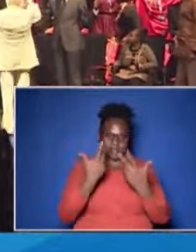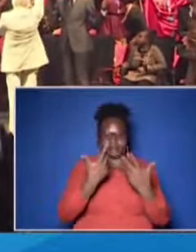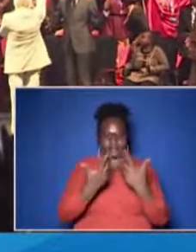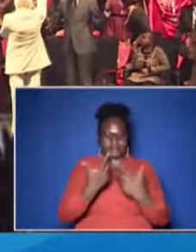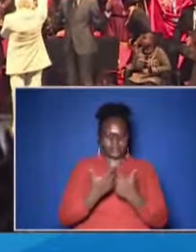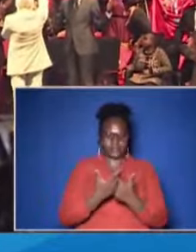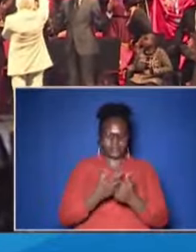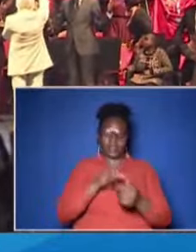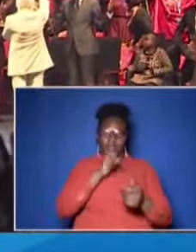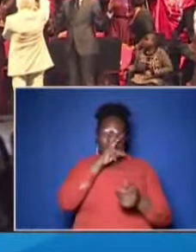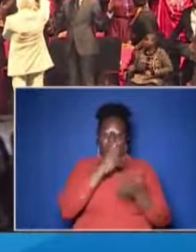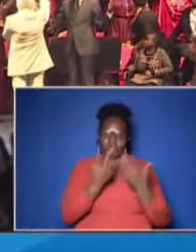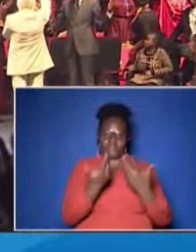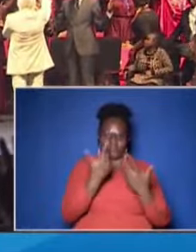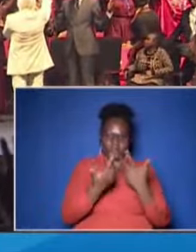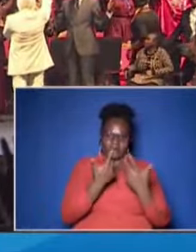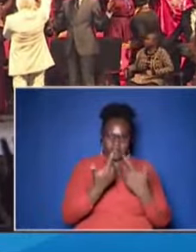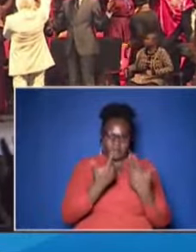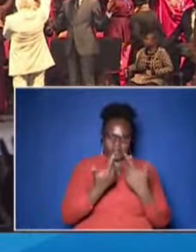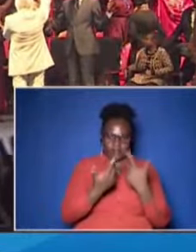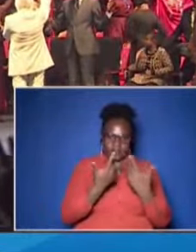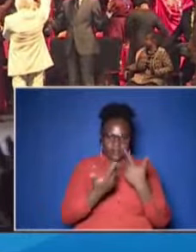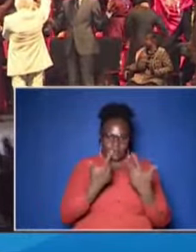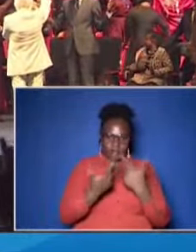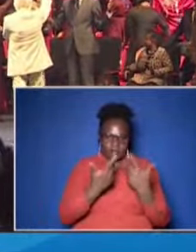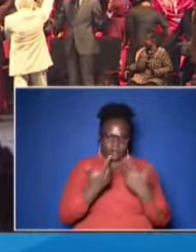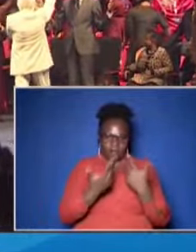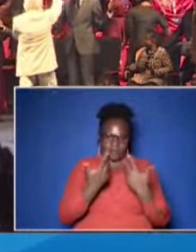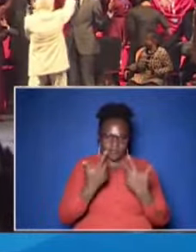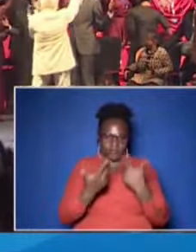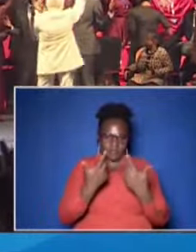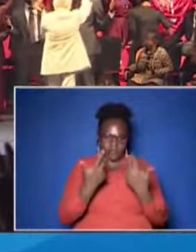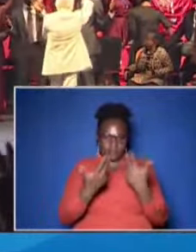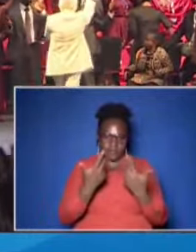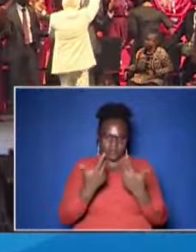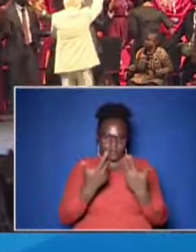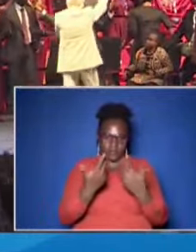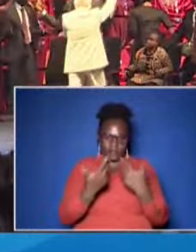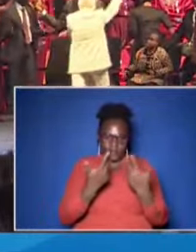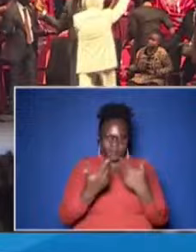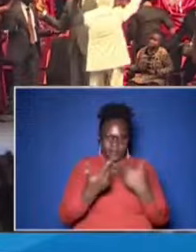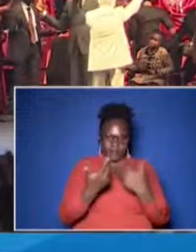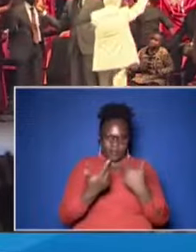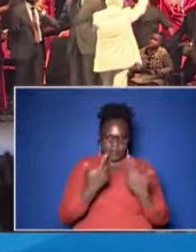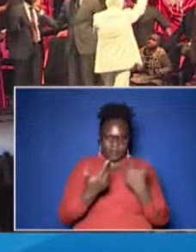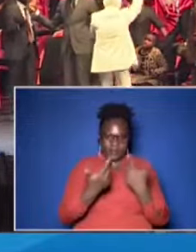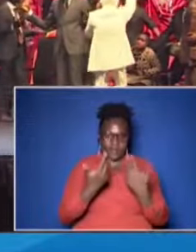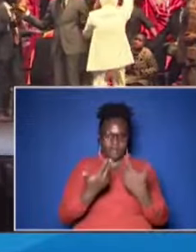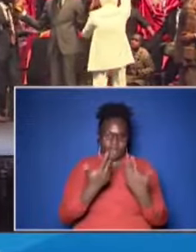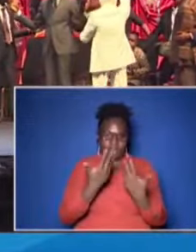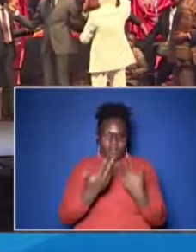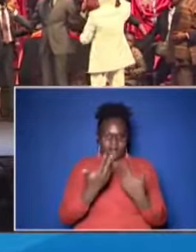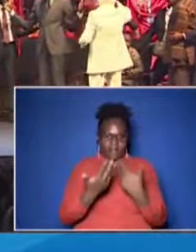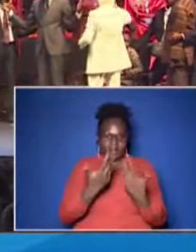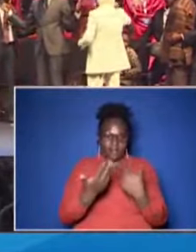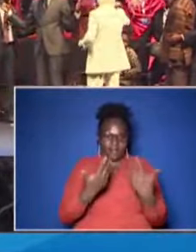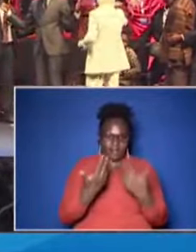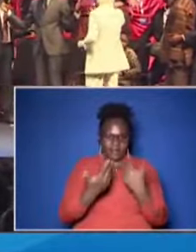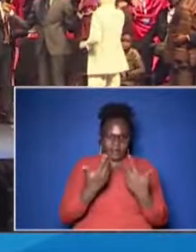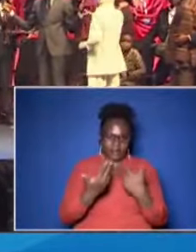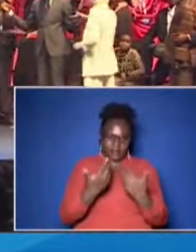3 fire on you fire on you there there there there there there there there there there